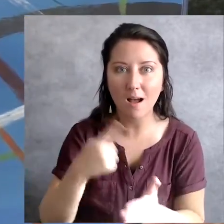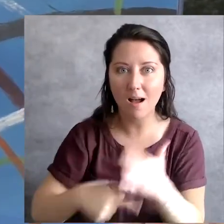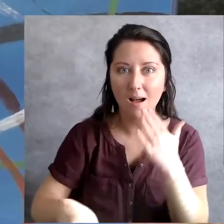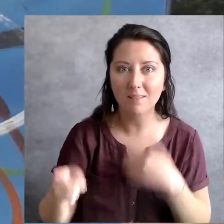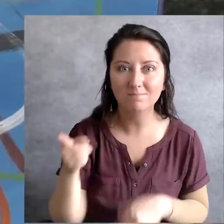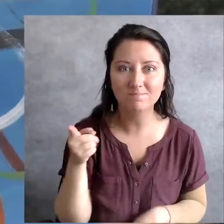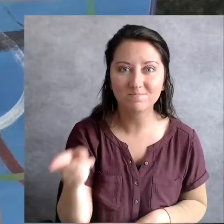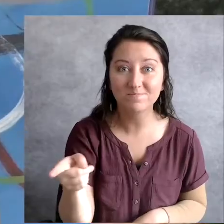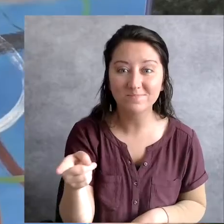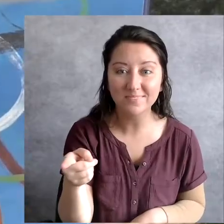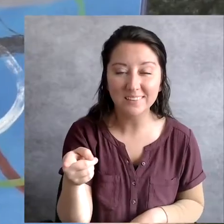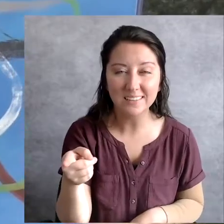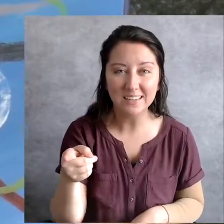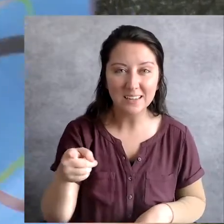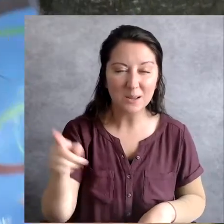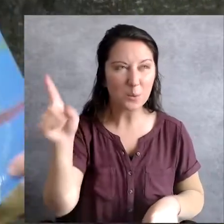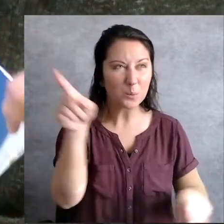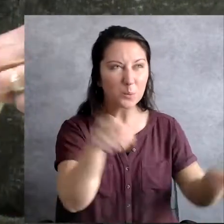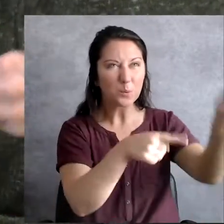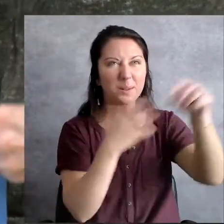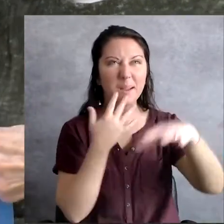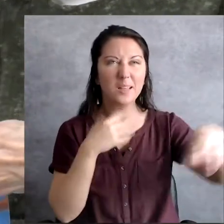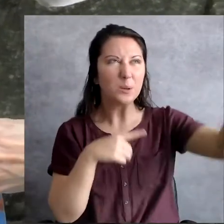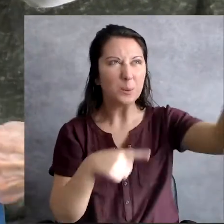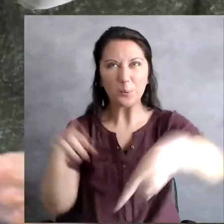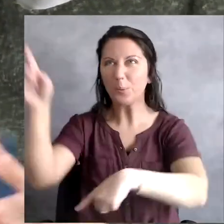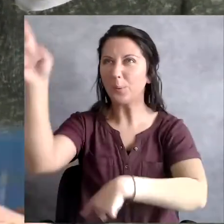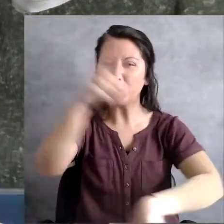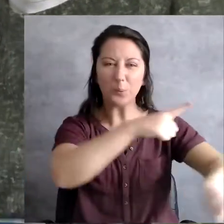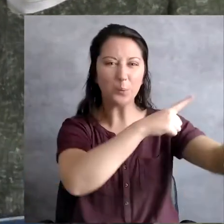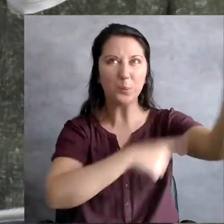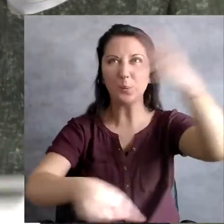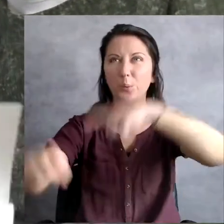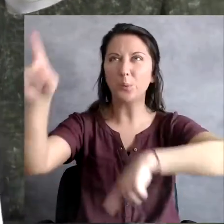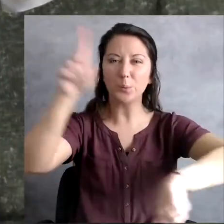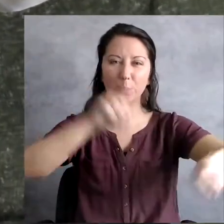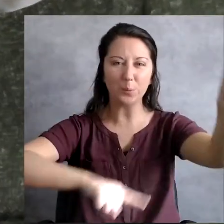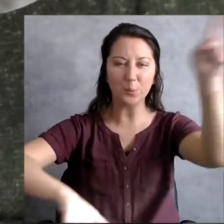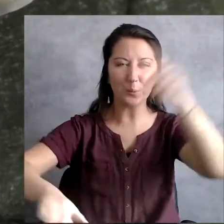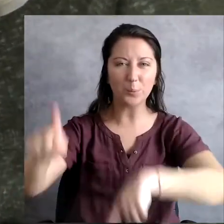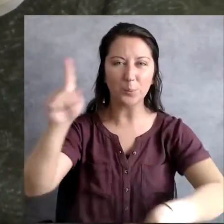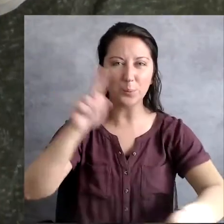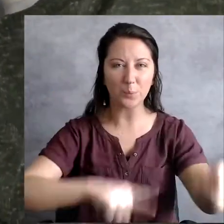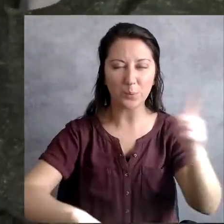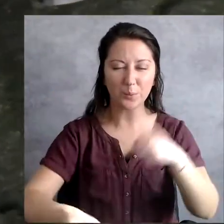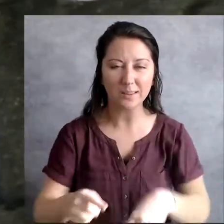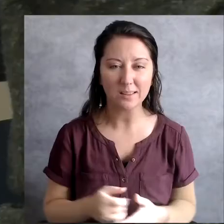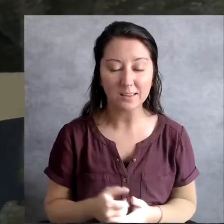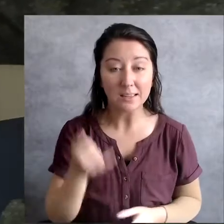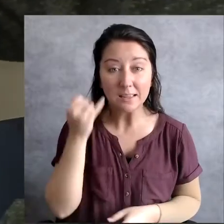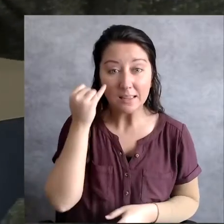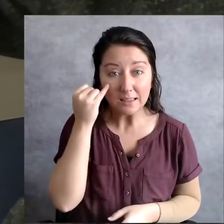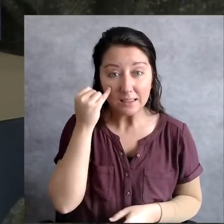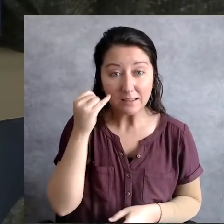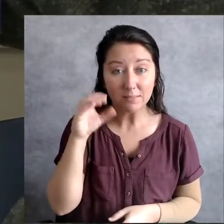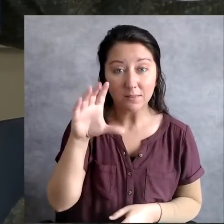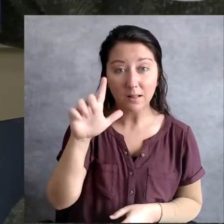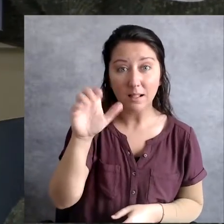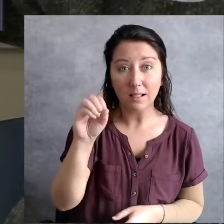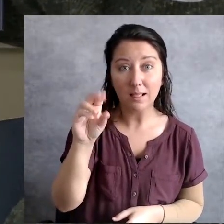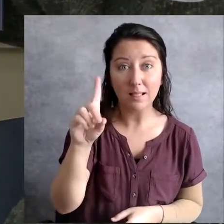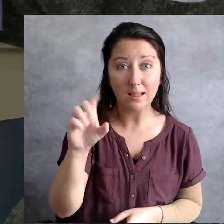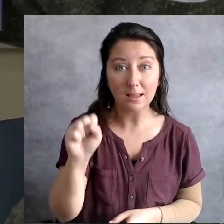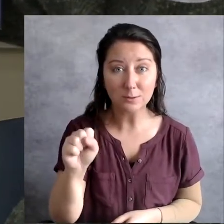all those tail feathers if the birds could make marks with their tails. If clouds